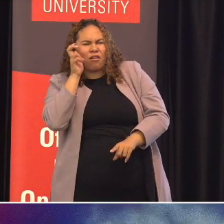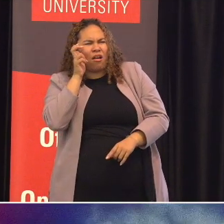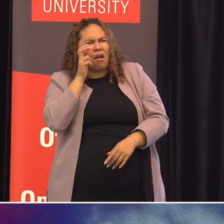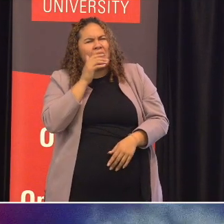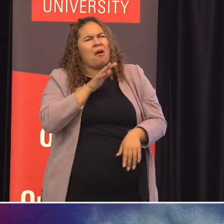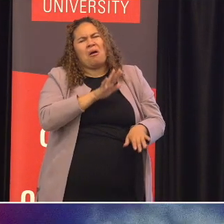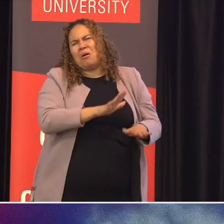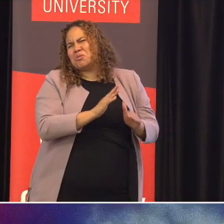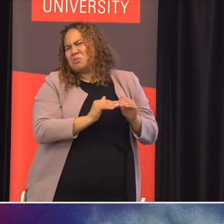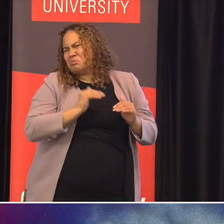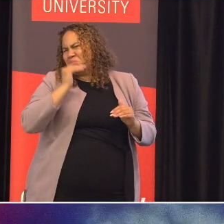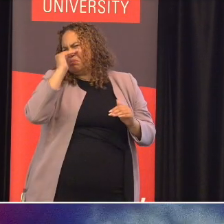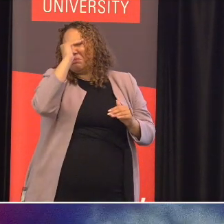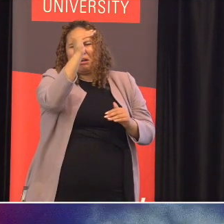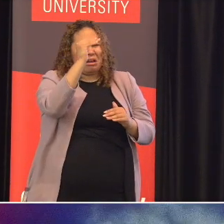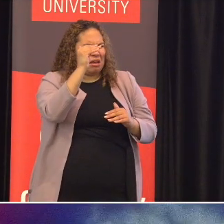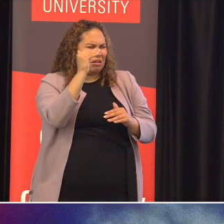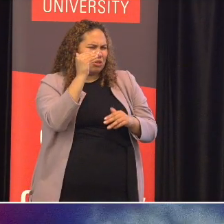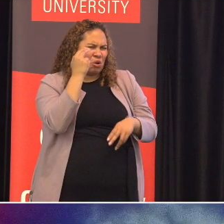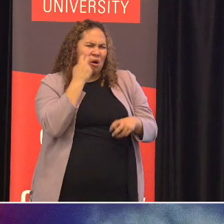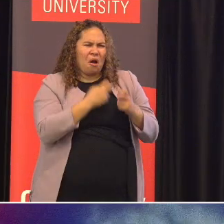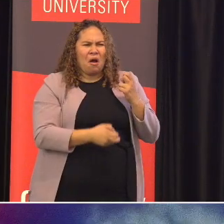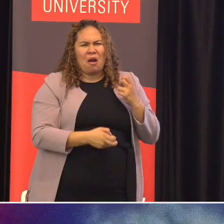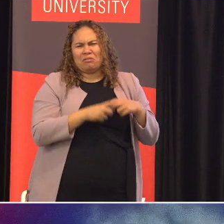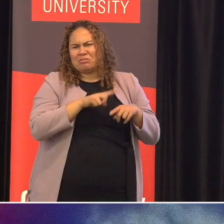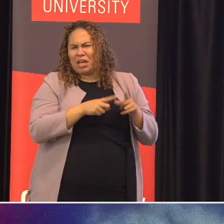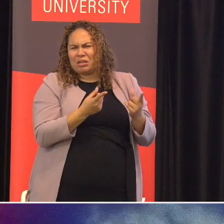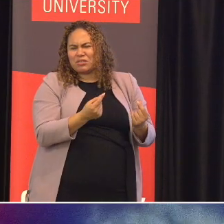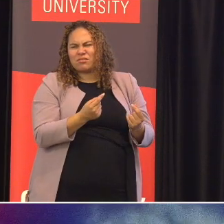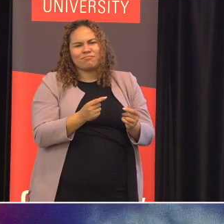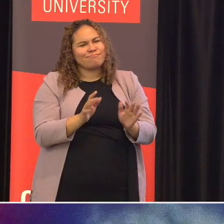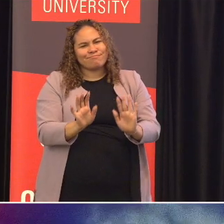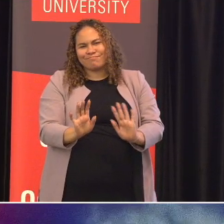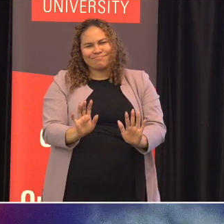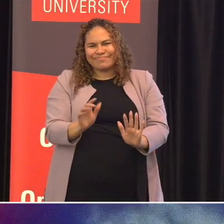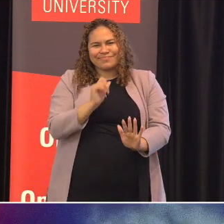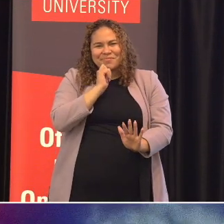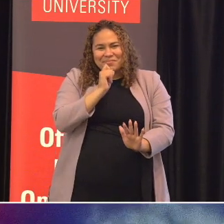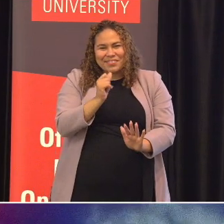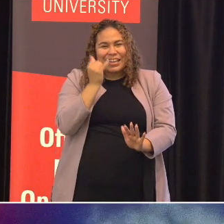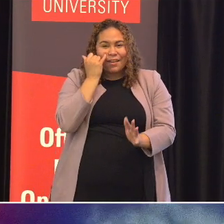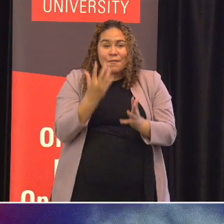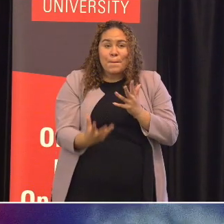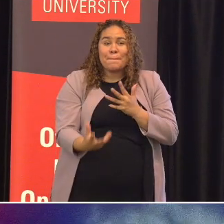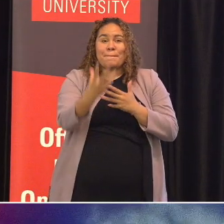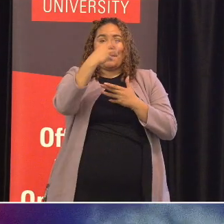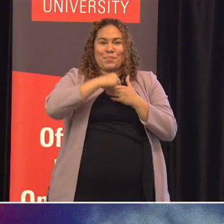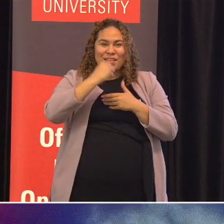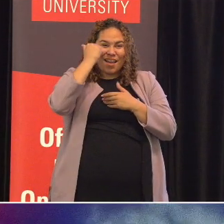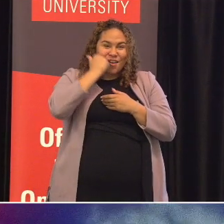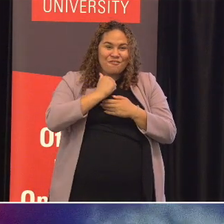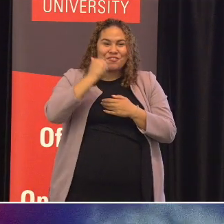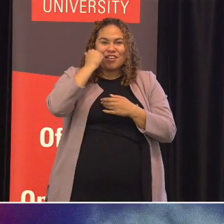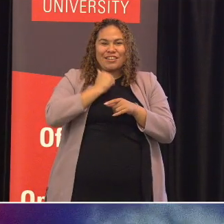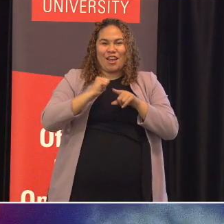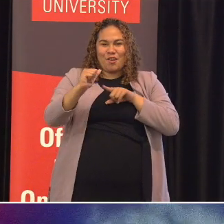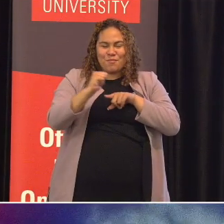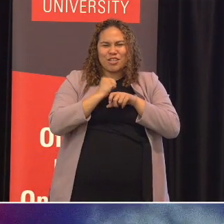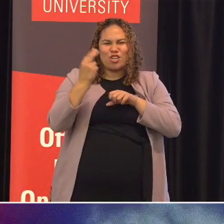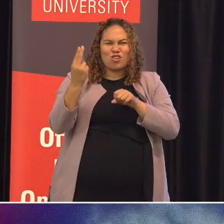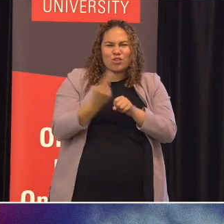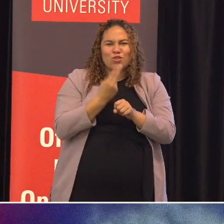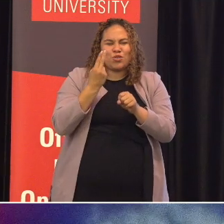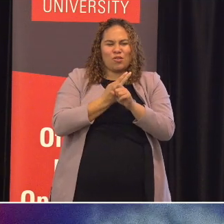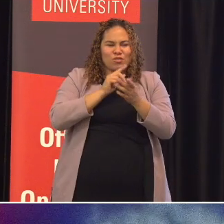too hard to do. And I'm like, it's really not. Once you make this a part of your practice and you start using that accessibility checker,